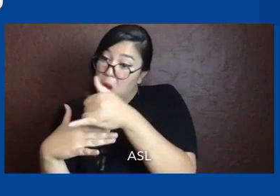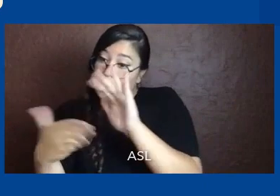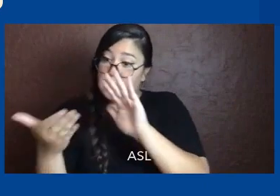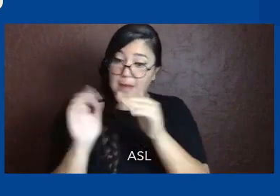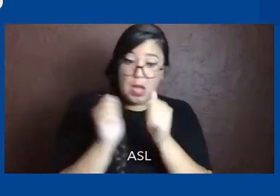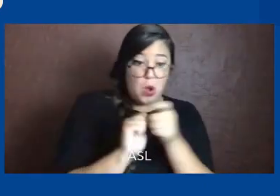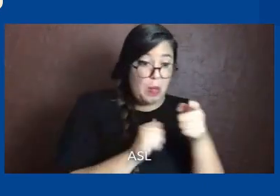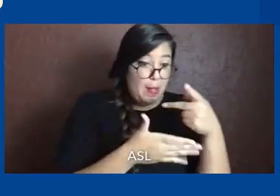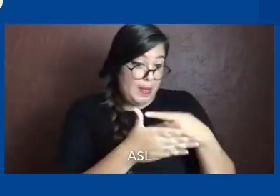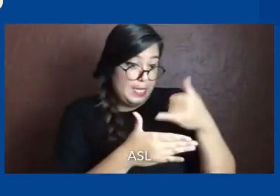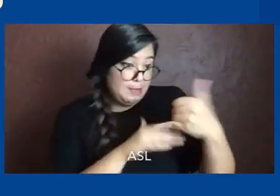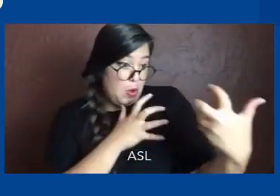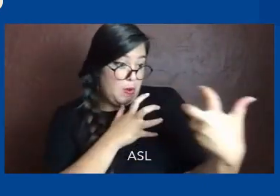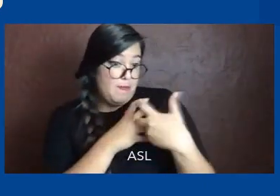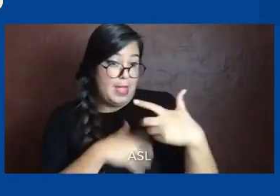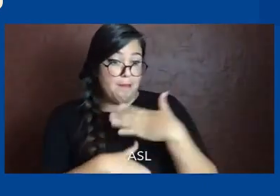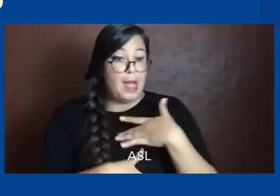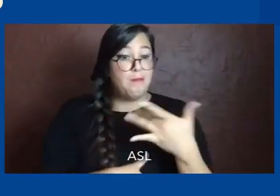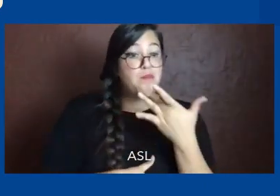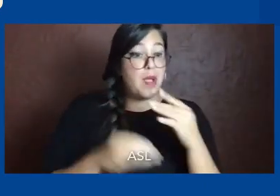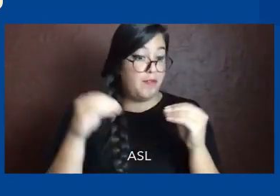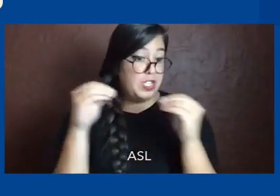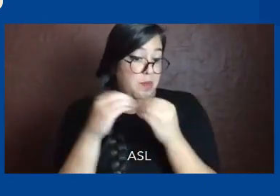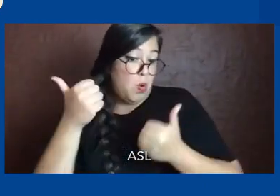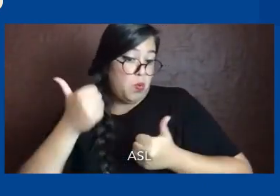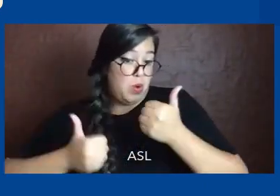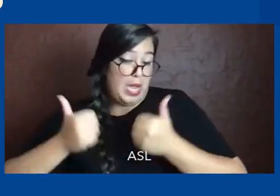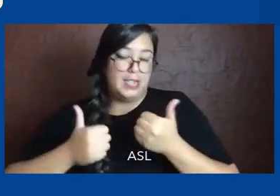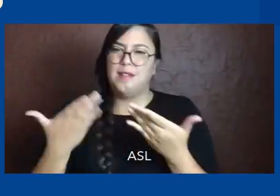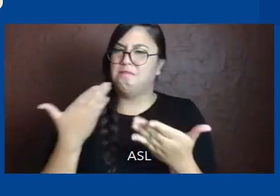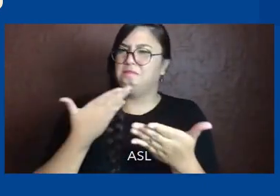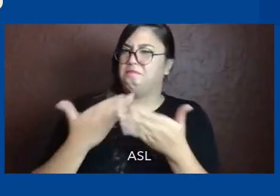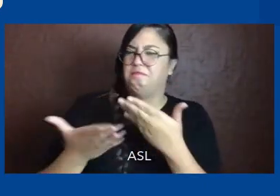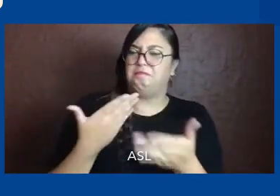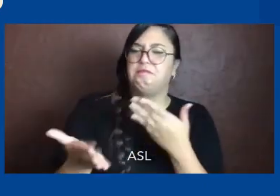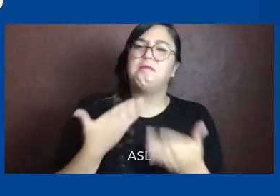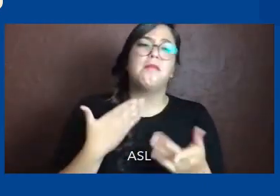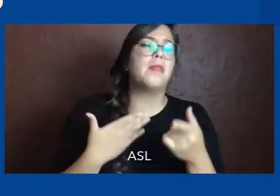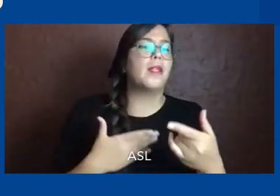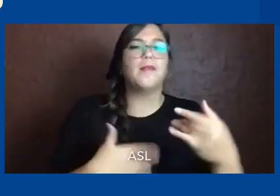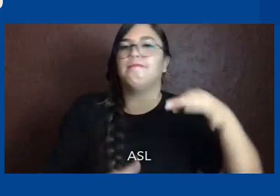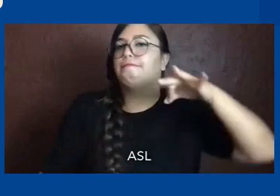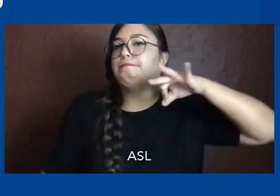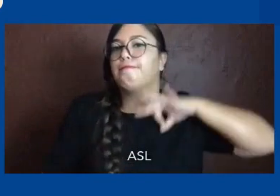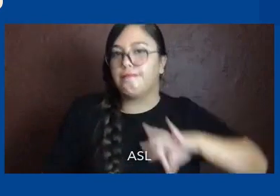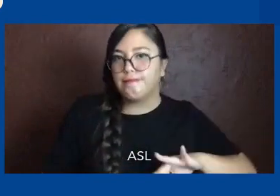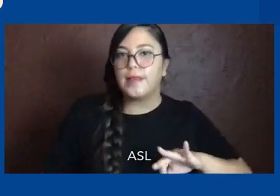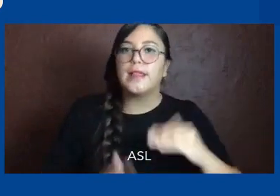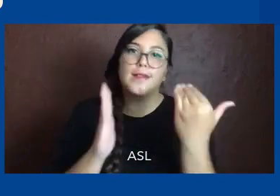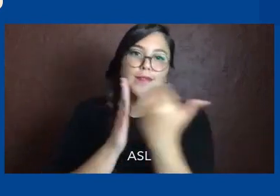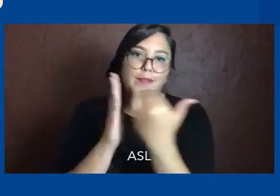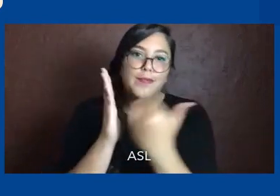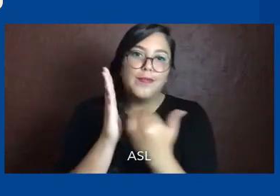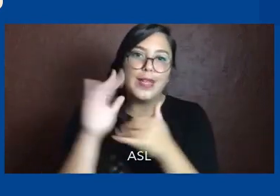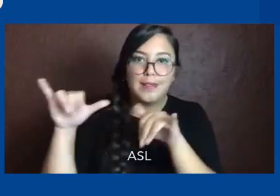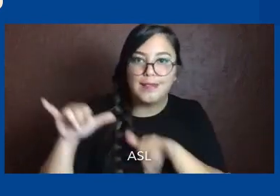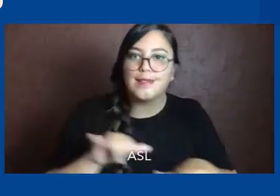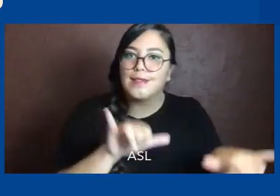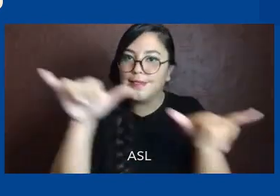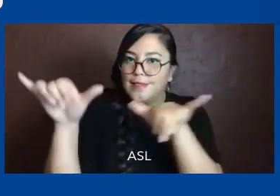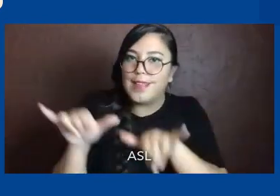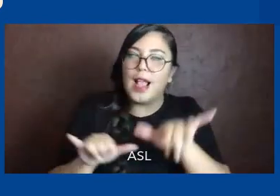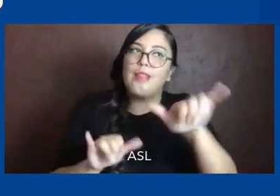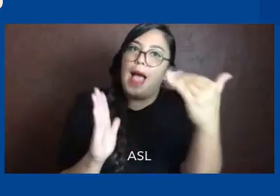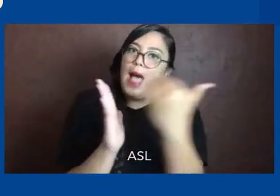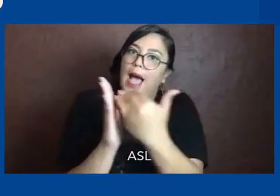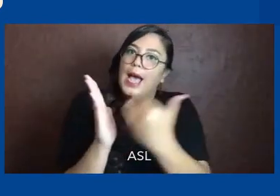And either way, these are just so useful. It's literally like the list in your head that should be written down and